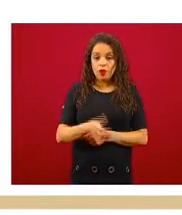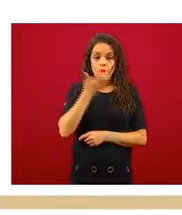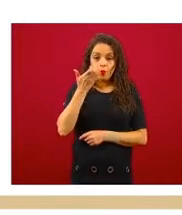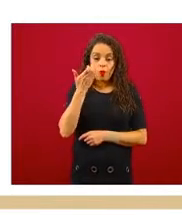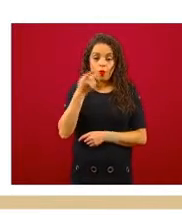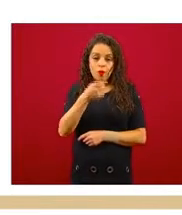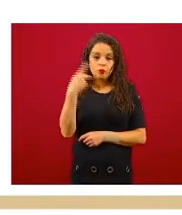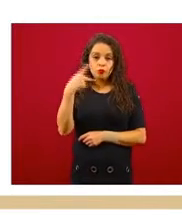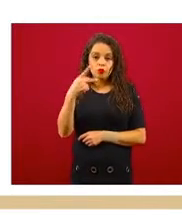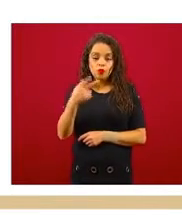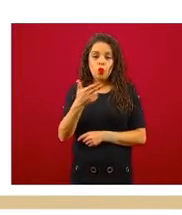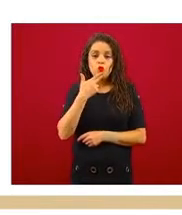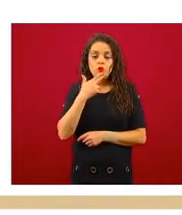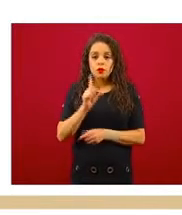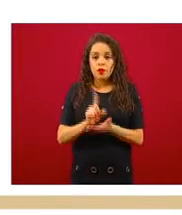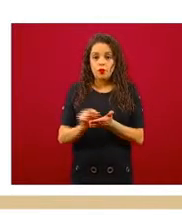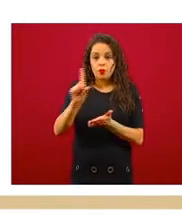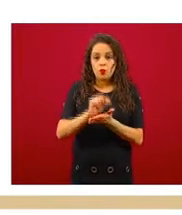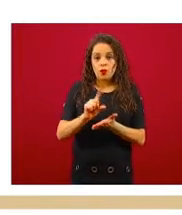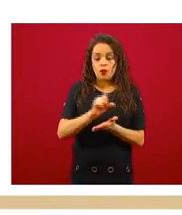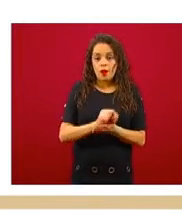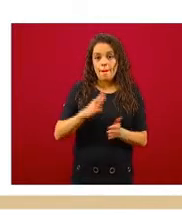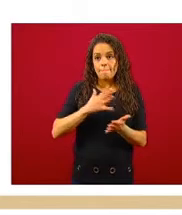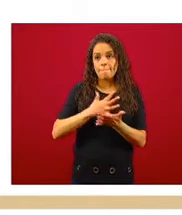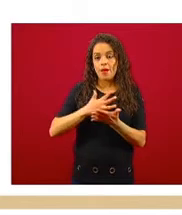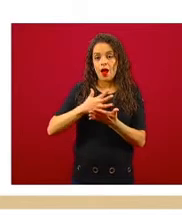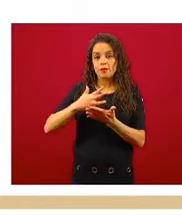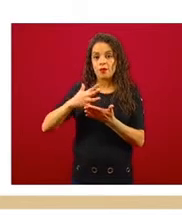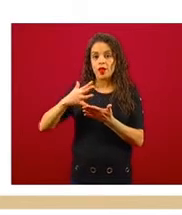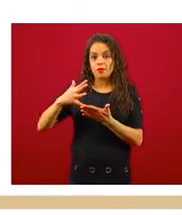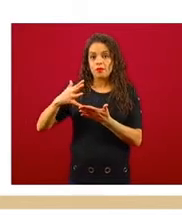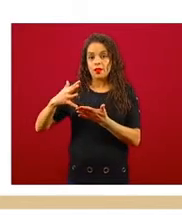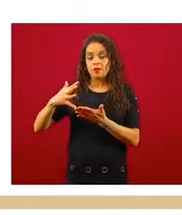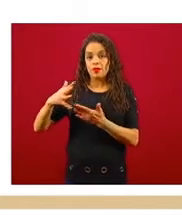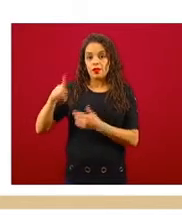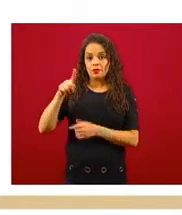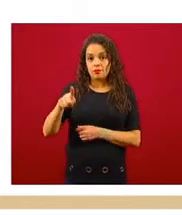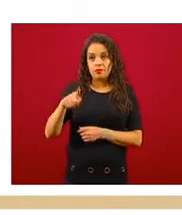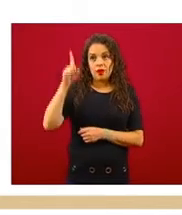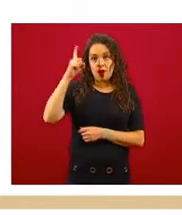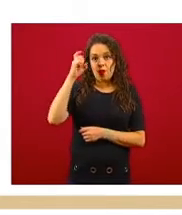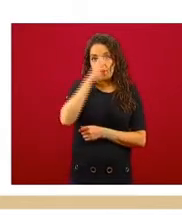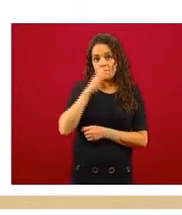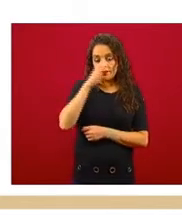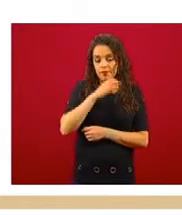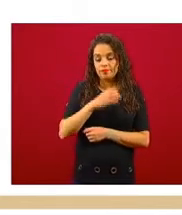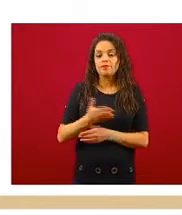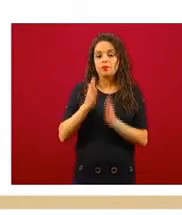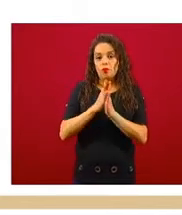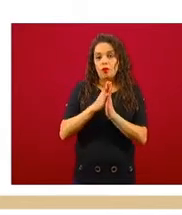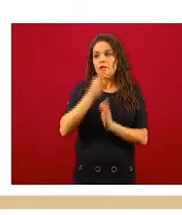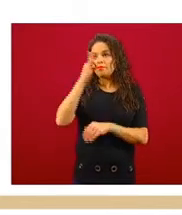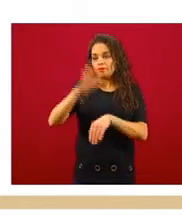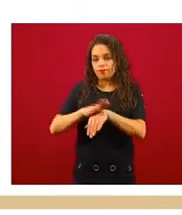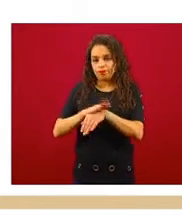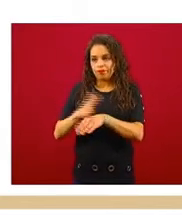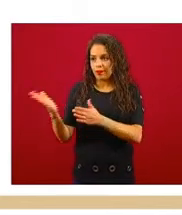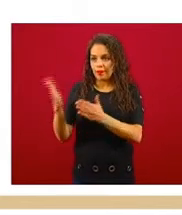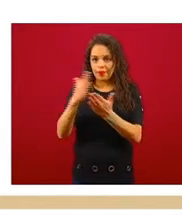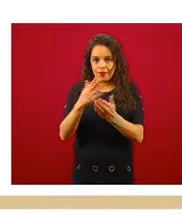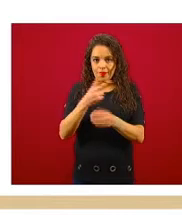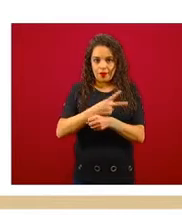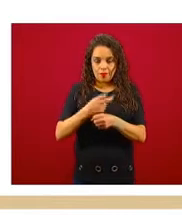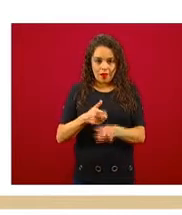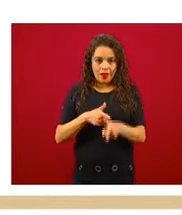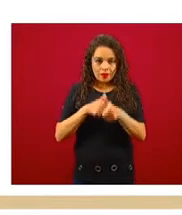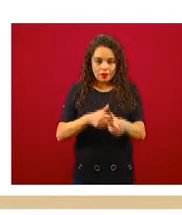goal. It seems that Twitter users have increased their mobility levels, and so we ask people